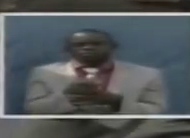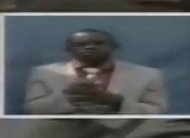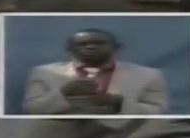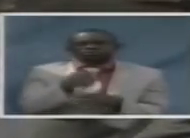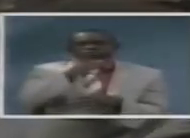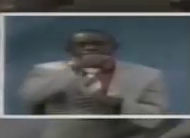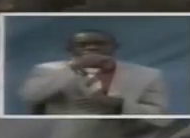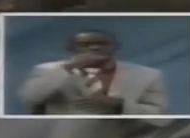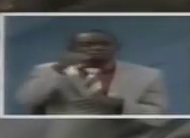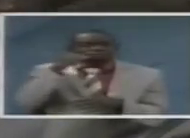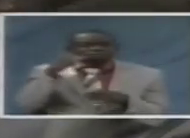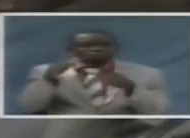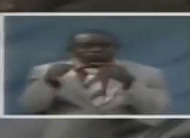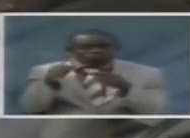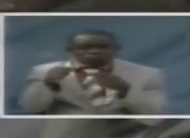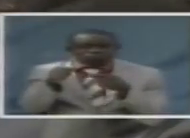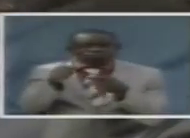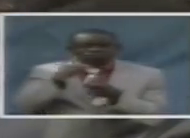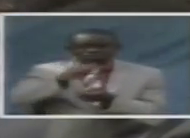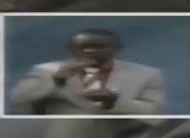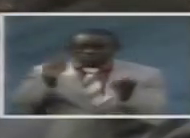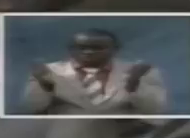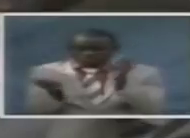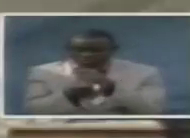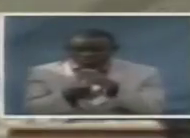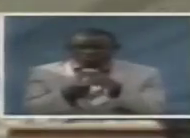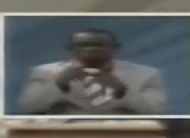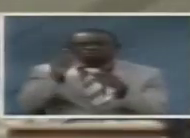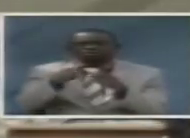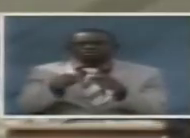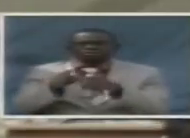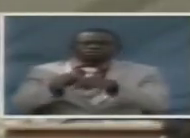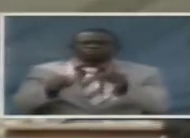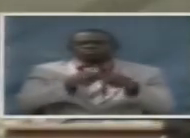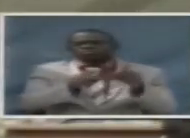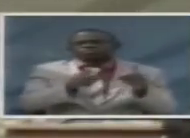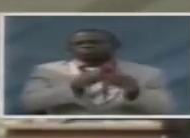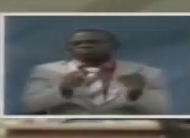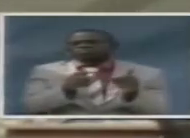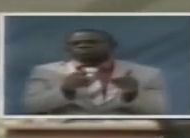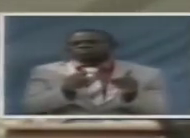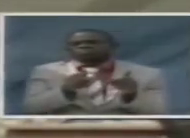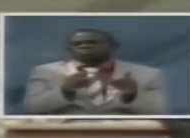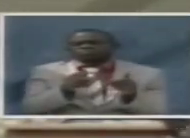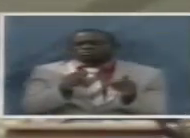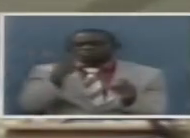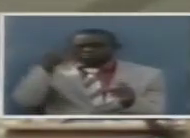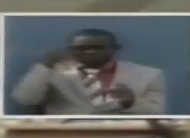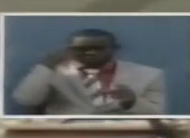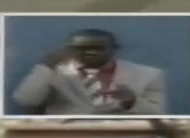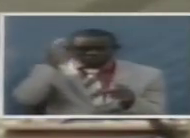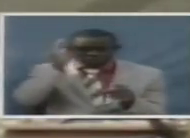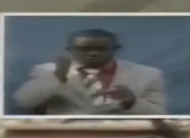agriculture, diversification remains key. Government will implement measures aimed